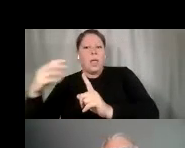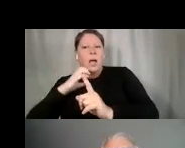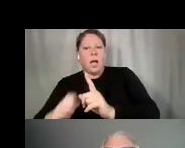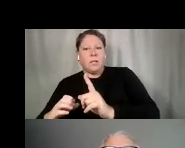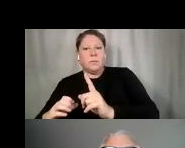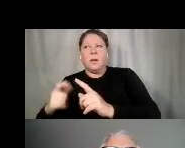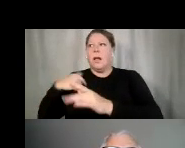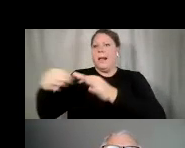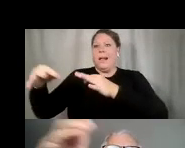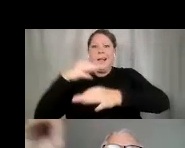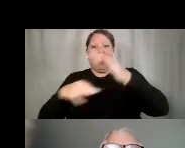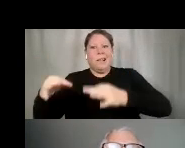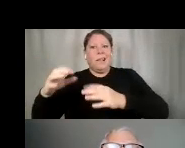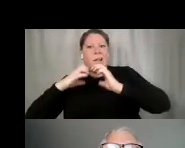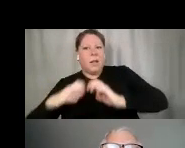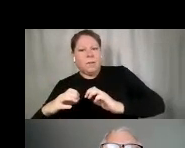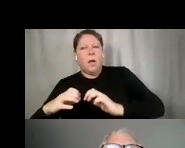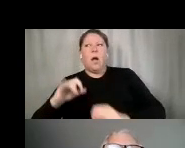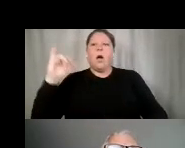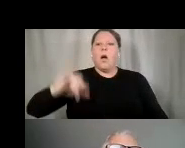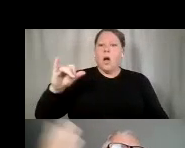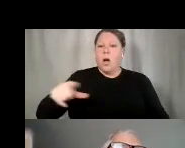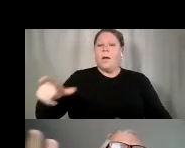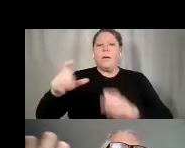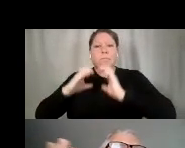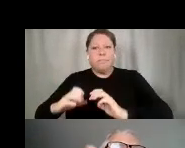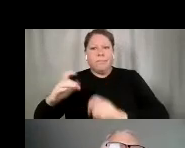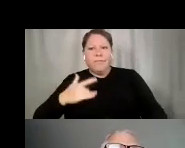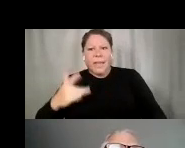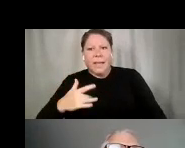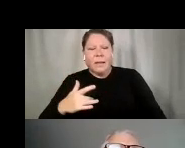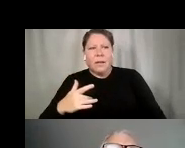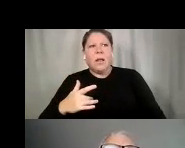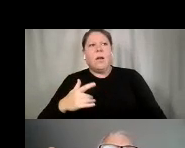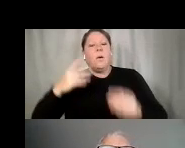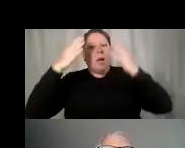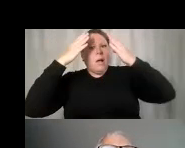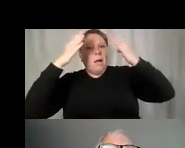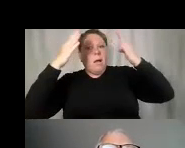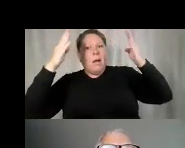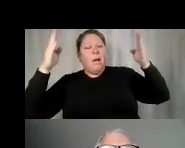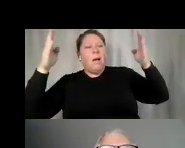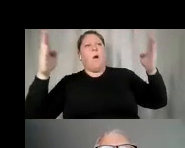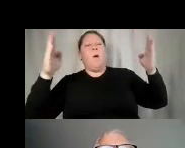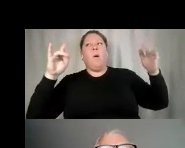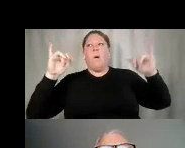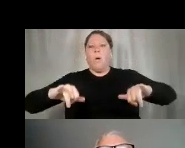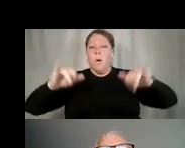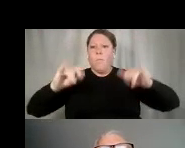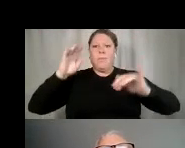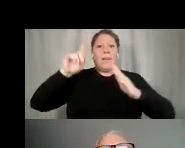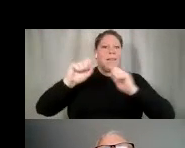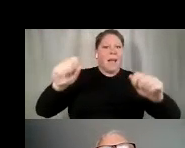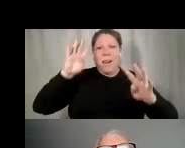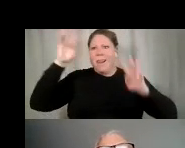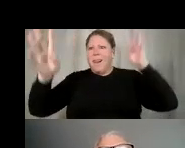going, this is what the customer feels. It opens our minds and starts that creative processing. Then